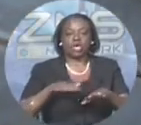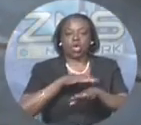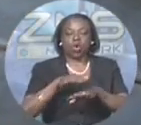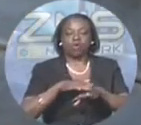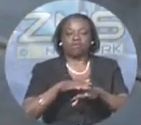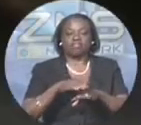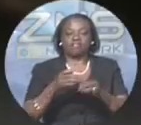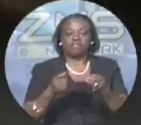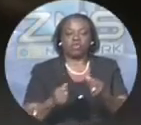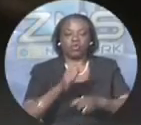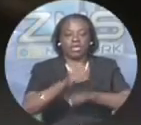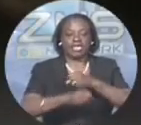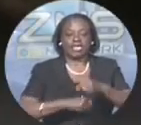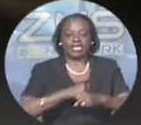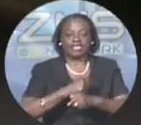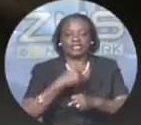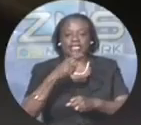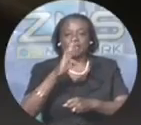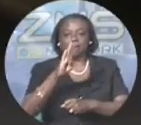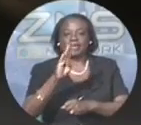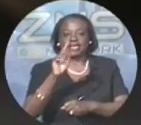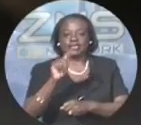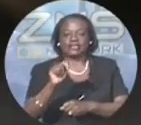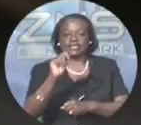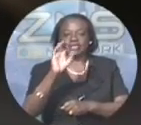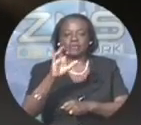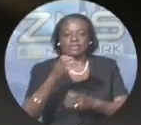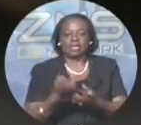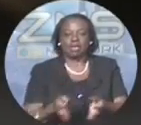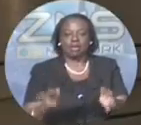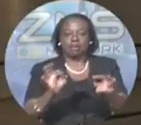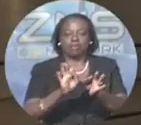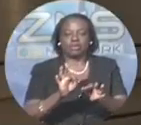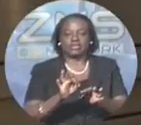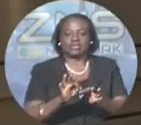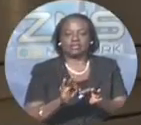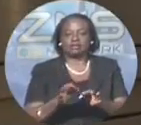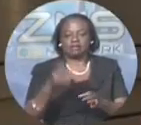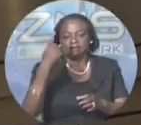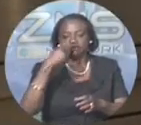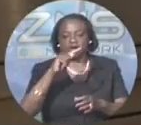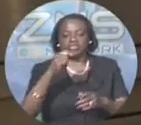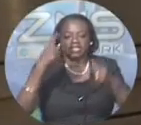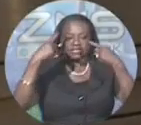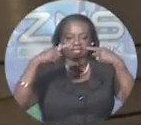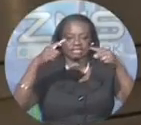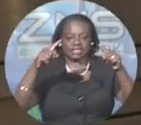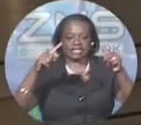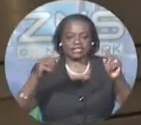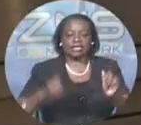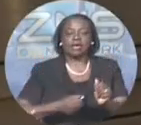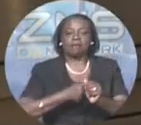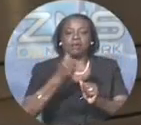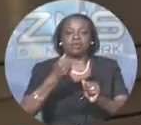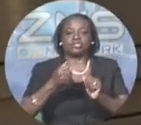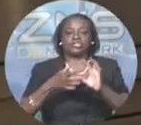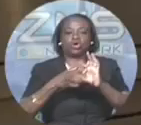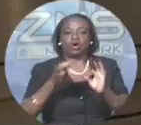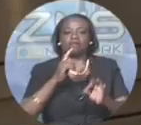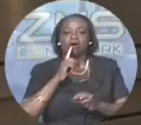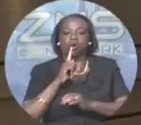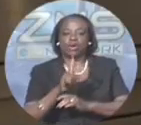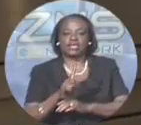proven to be a key ingredient to the company's success. Most of our orders are by